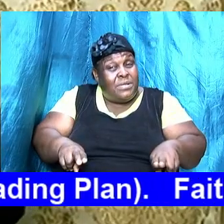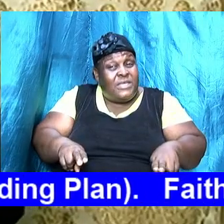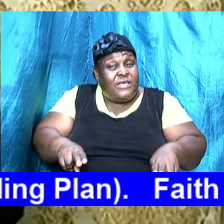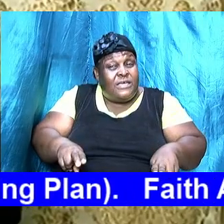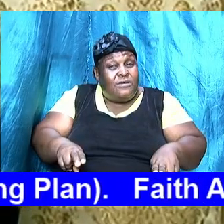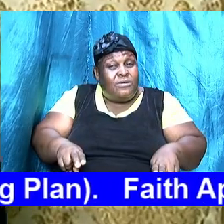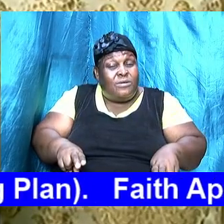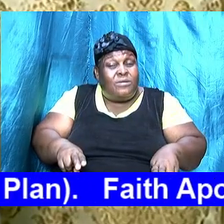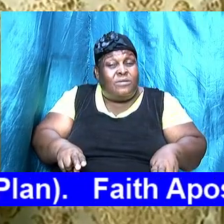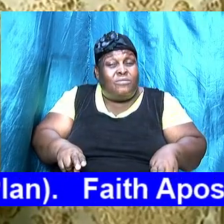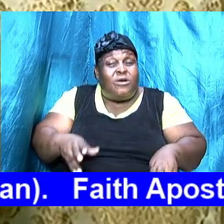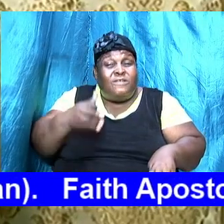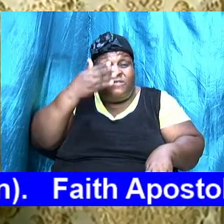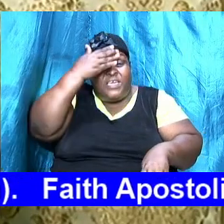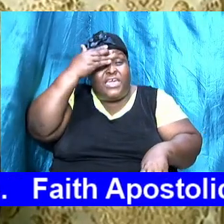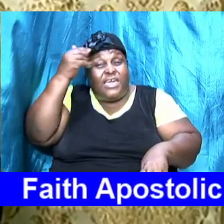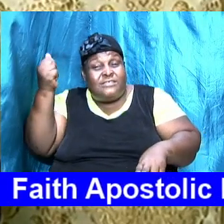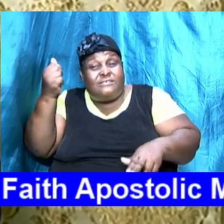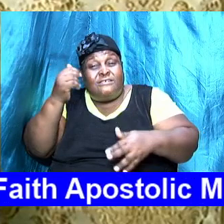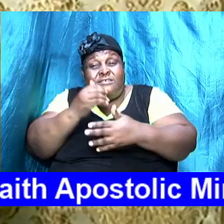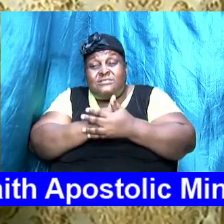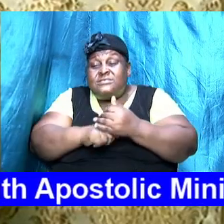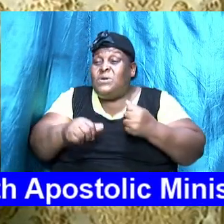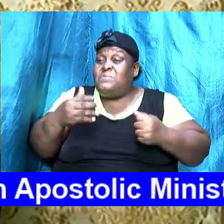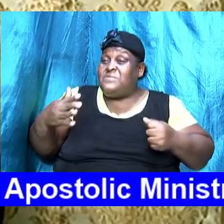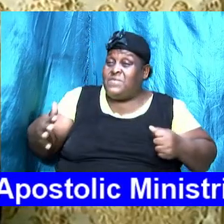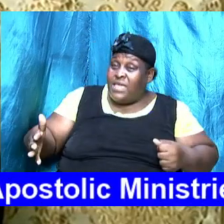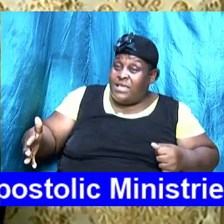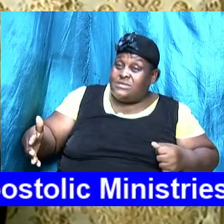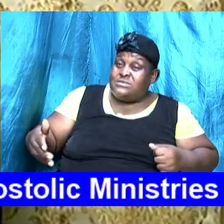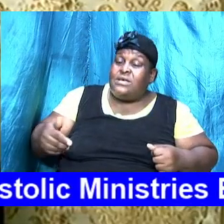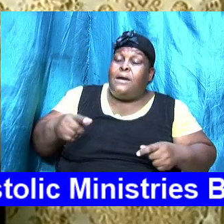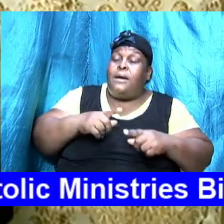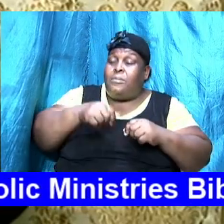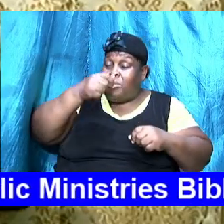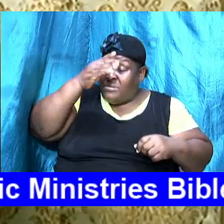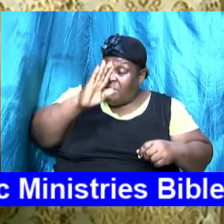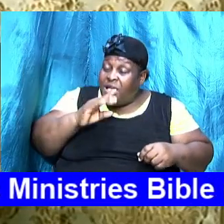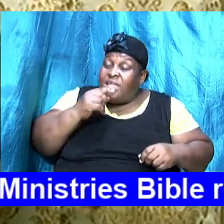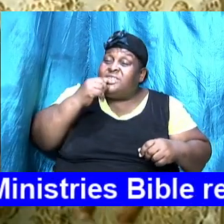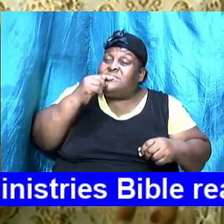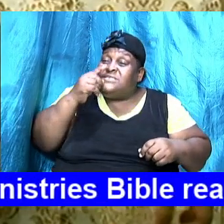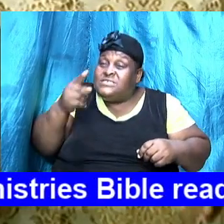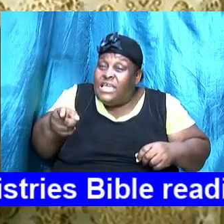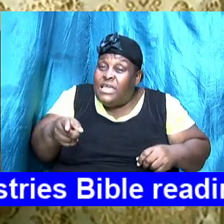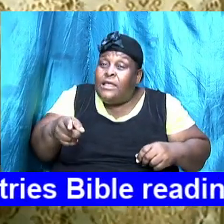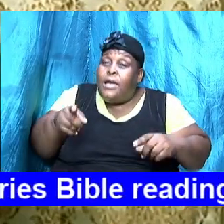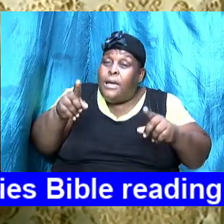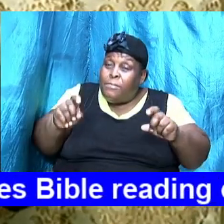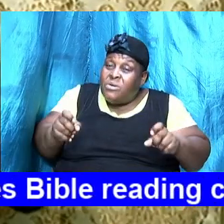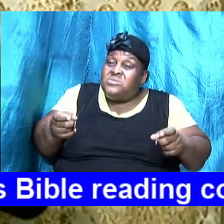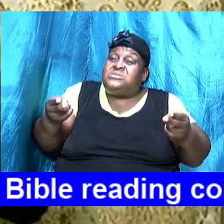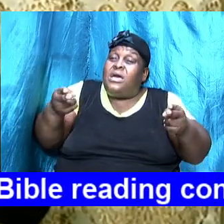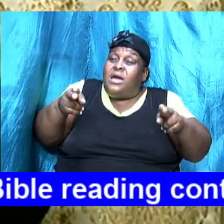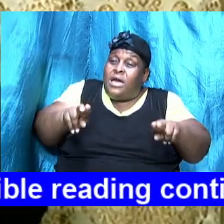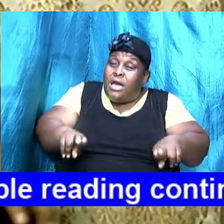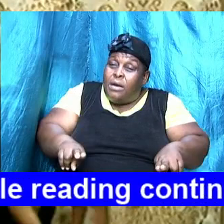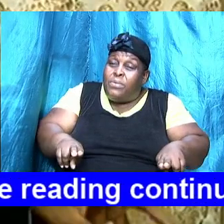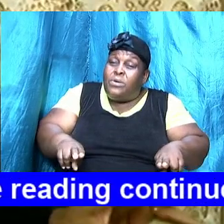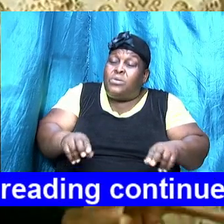some things. We are going to have to bend some things. But God is saying that it must happen with